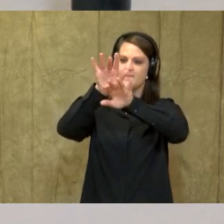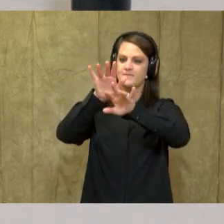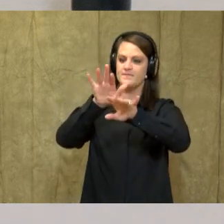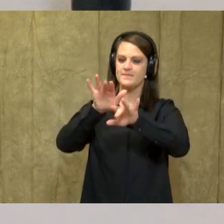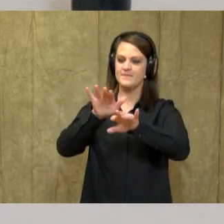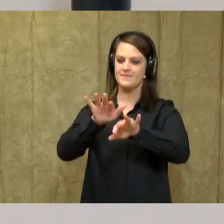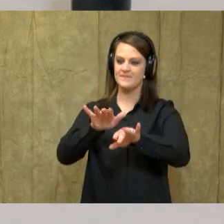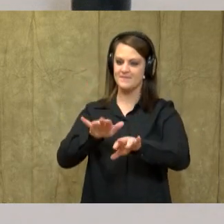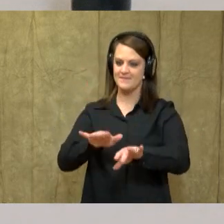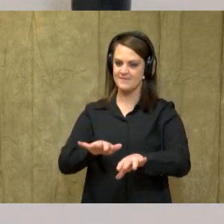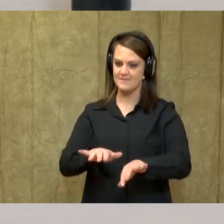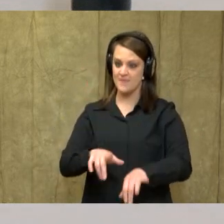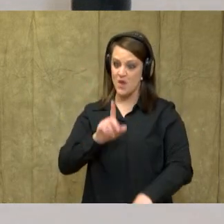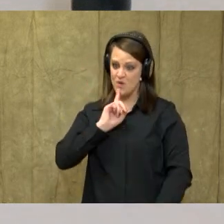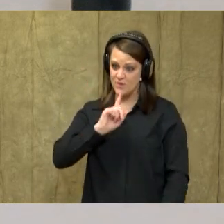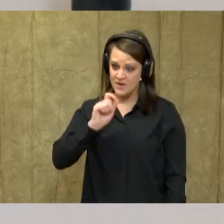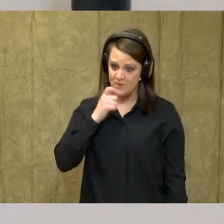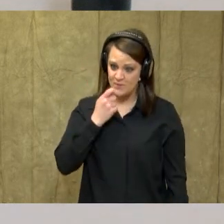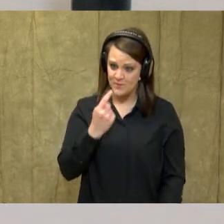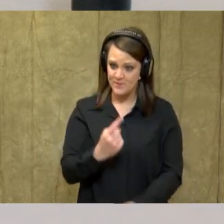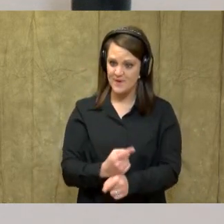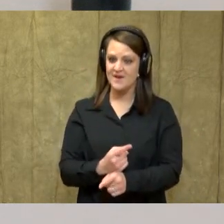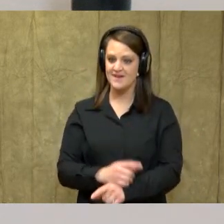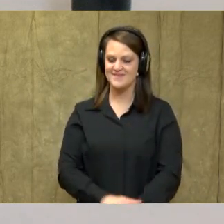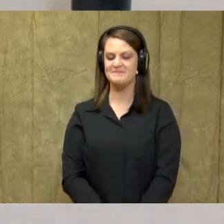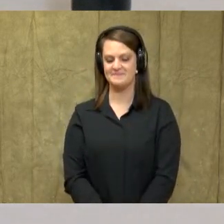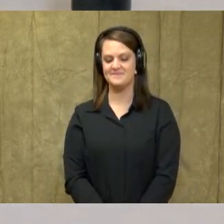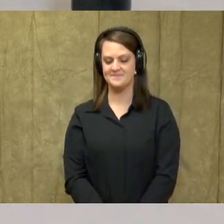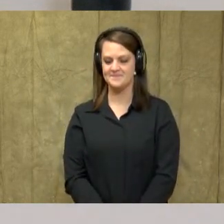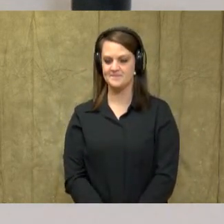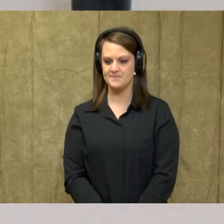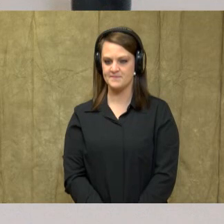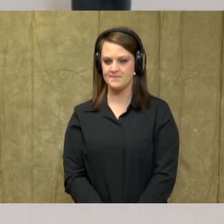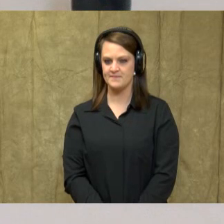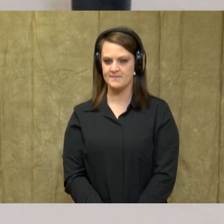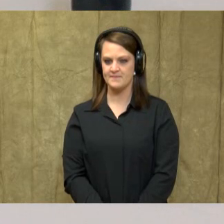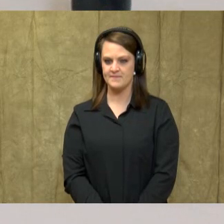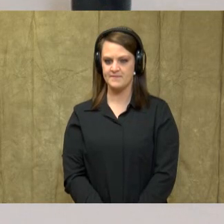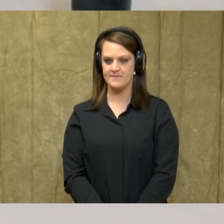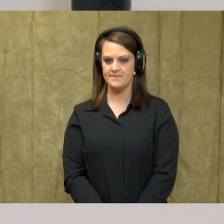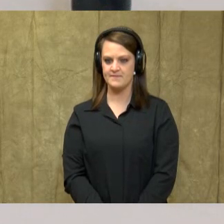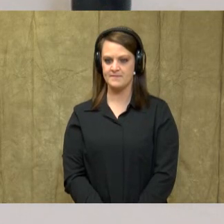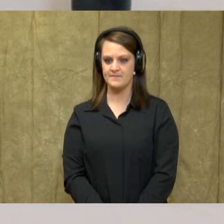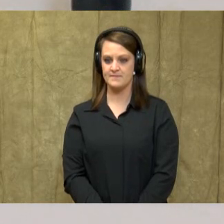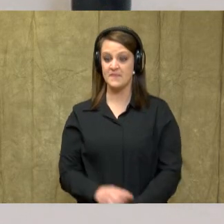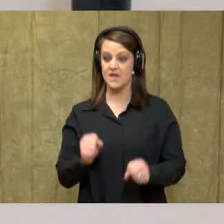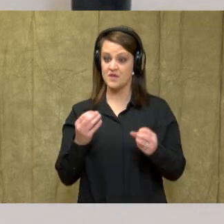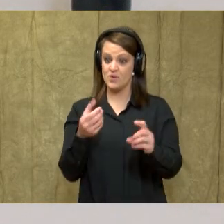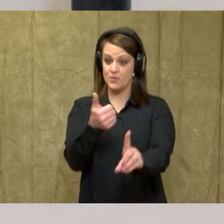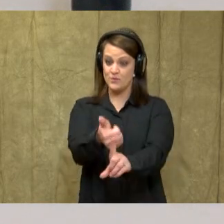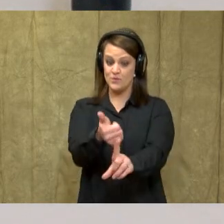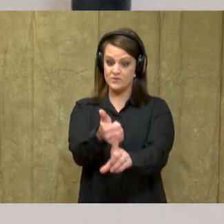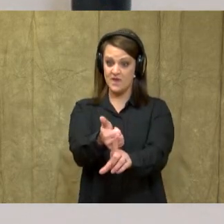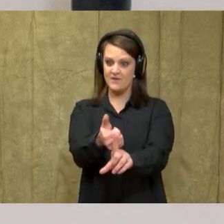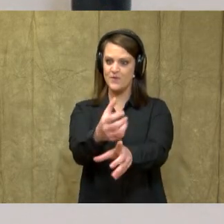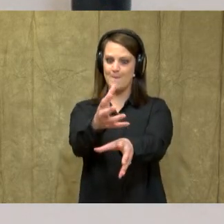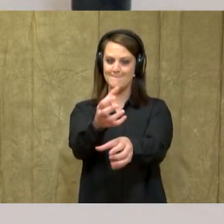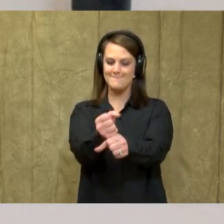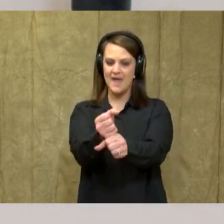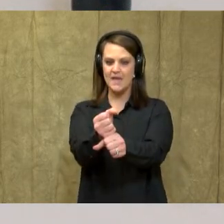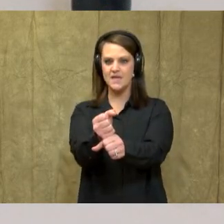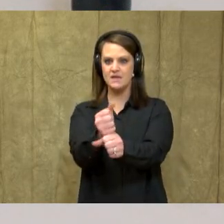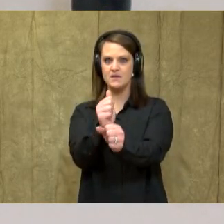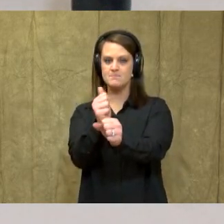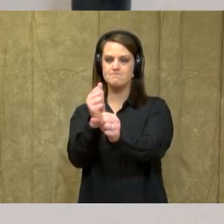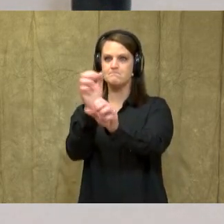It's really cool, isn't it? Yeah, I thought so too. So that's how you can make it rain. You can use,